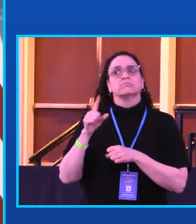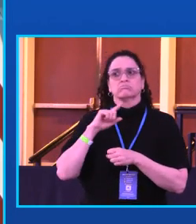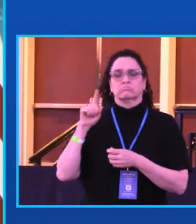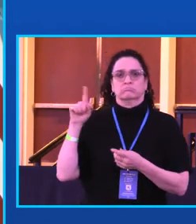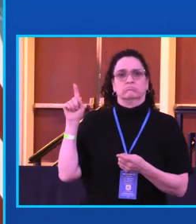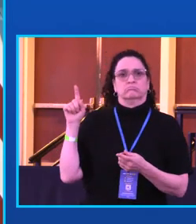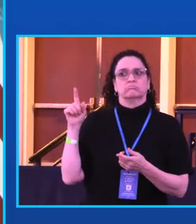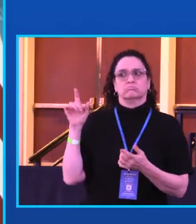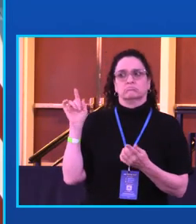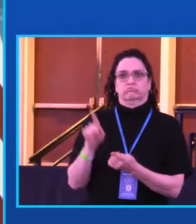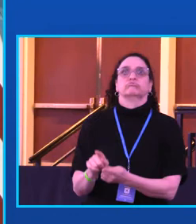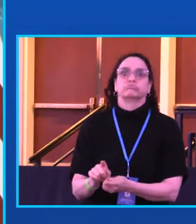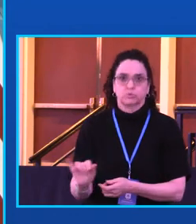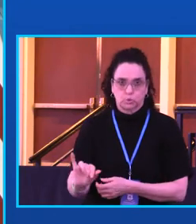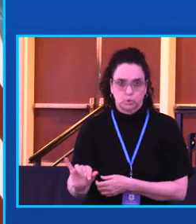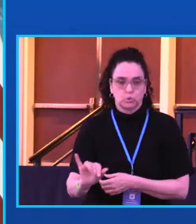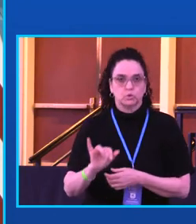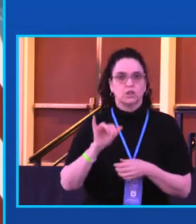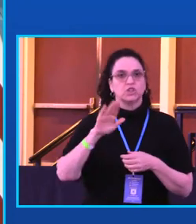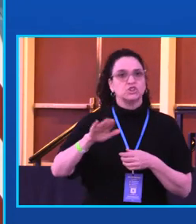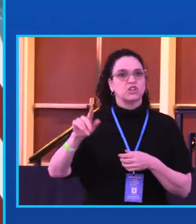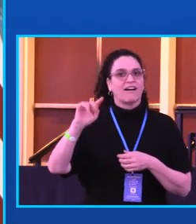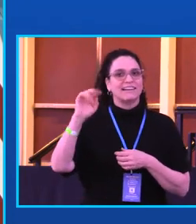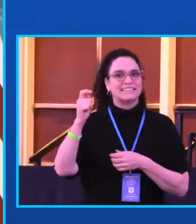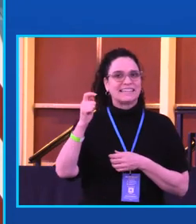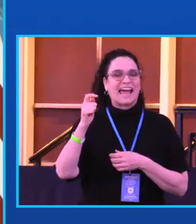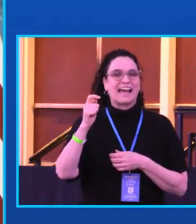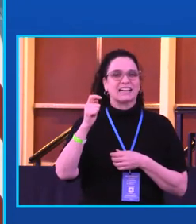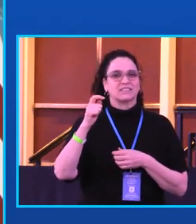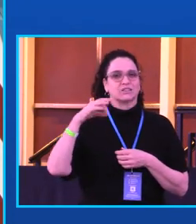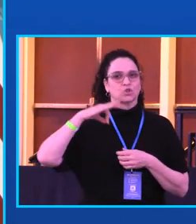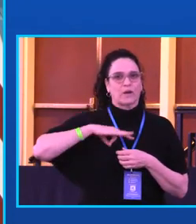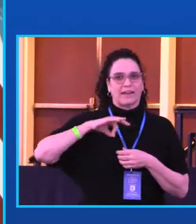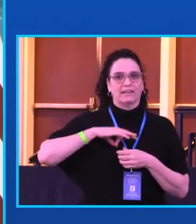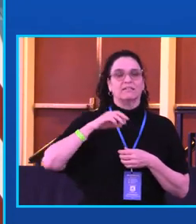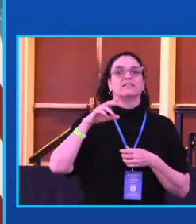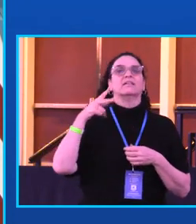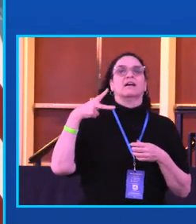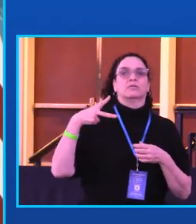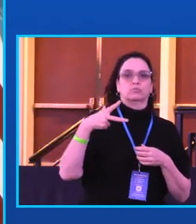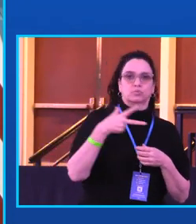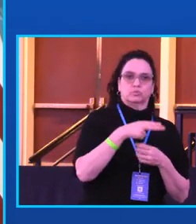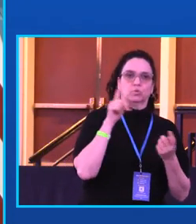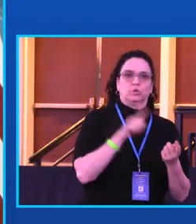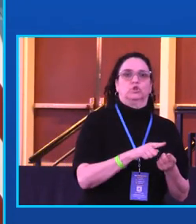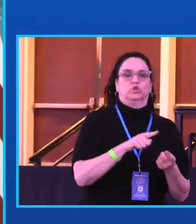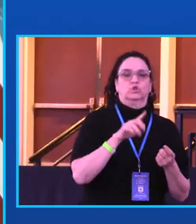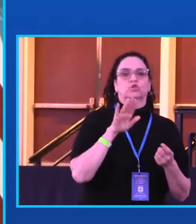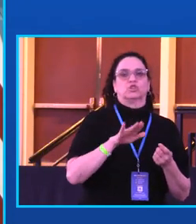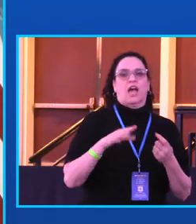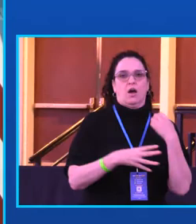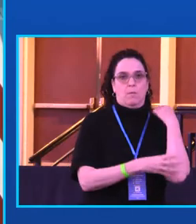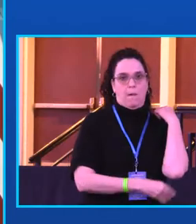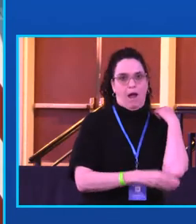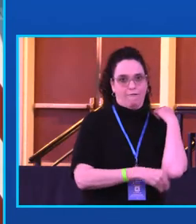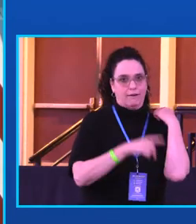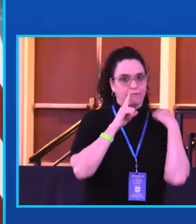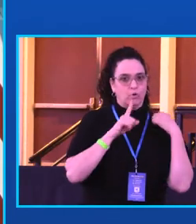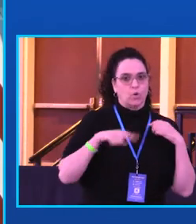The child tax credit cut childhood poverty for the